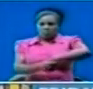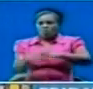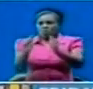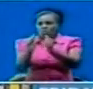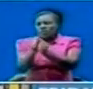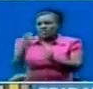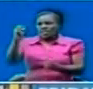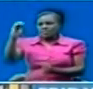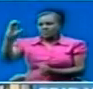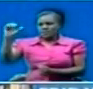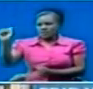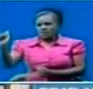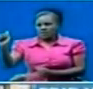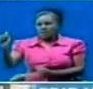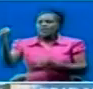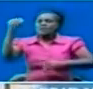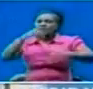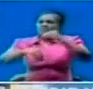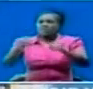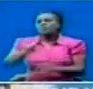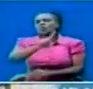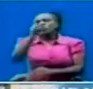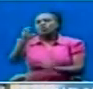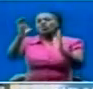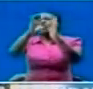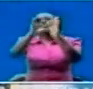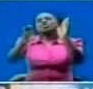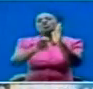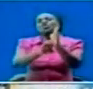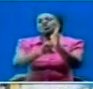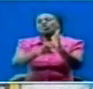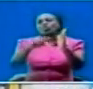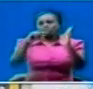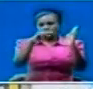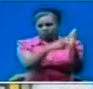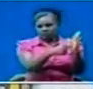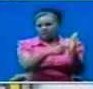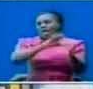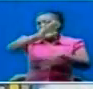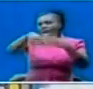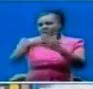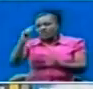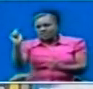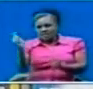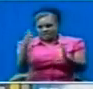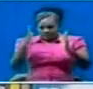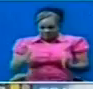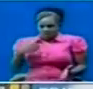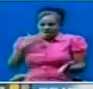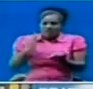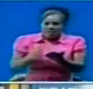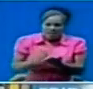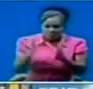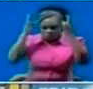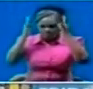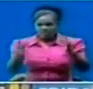MCAs, a referendum question is a constitutional issue. And every Kenyan must have the right to make